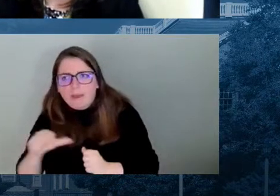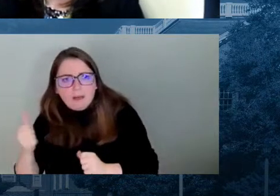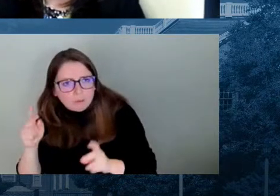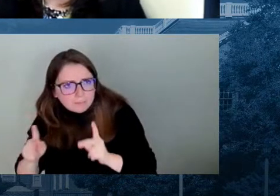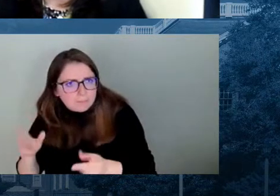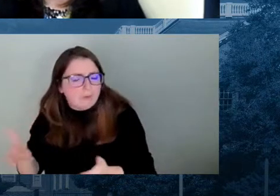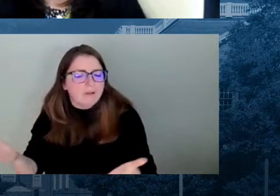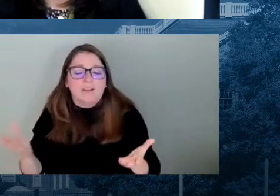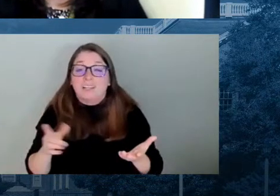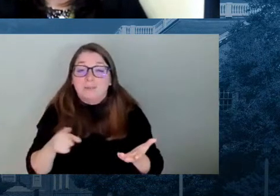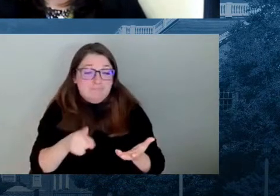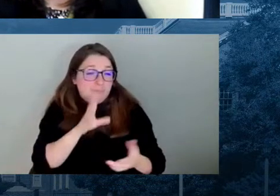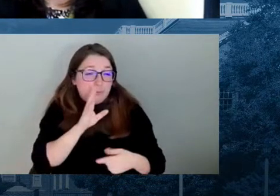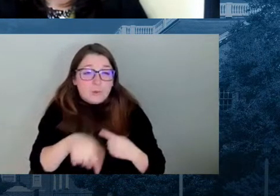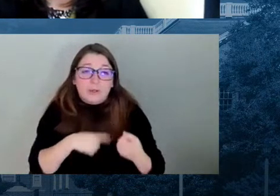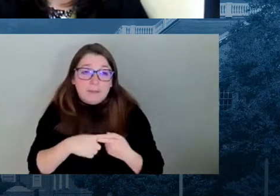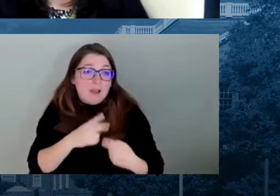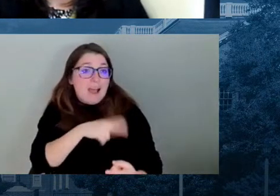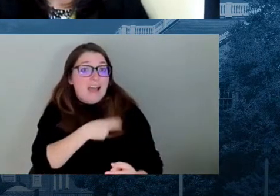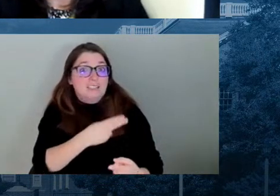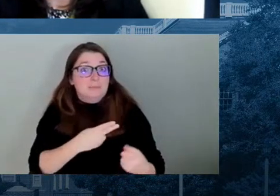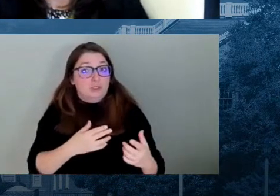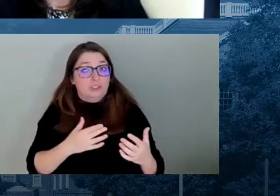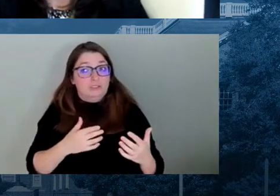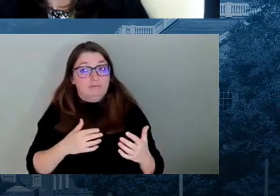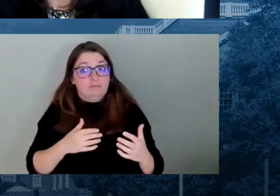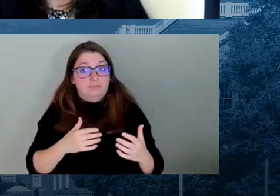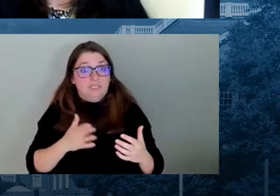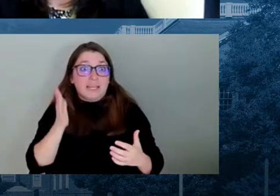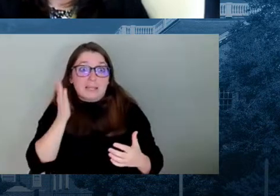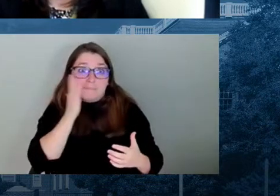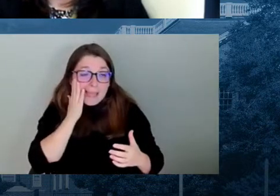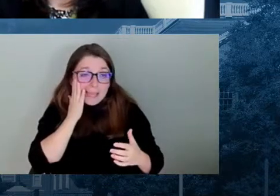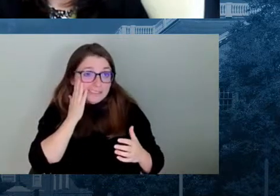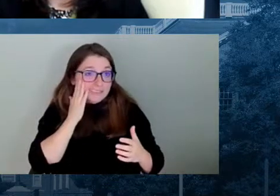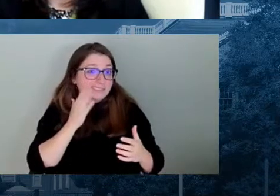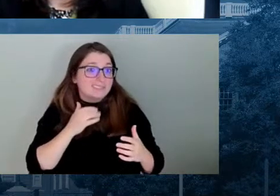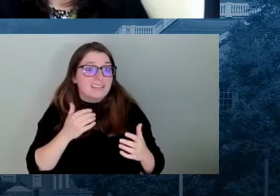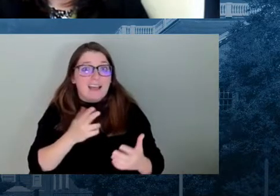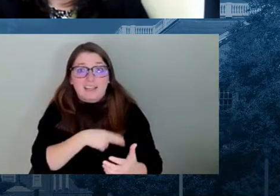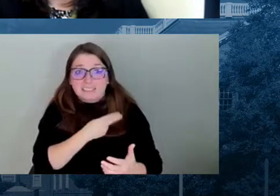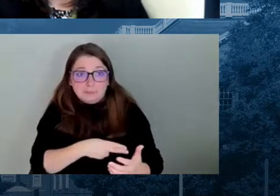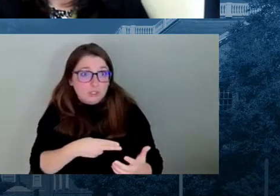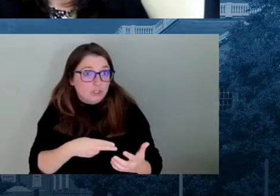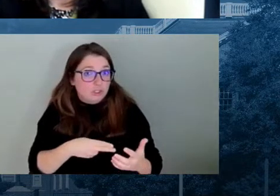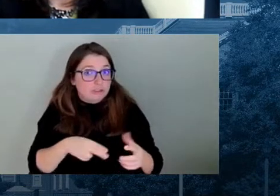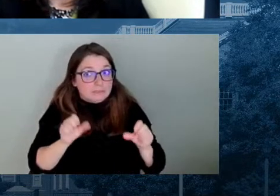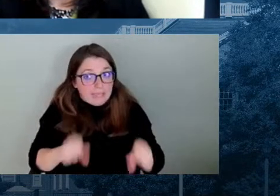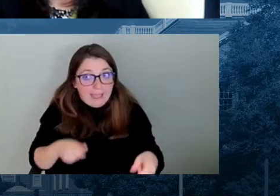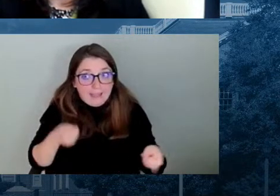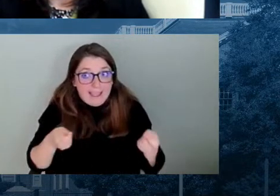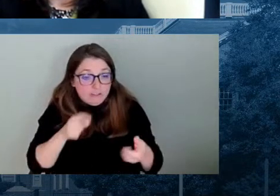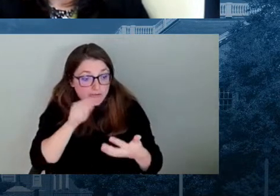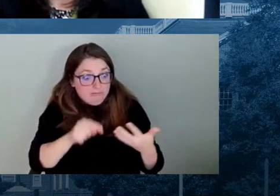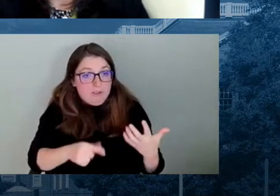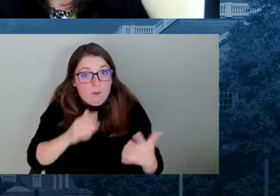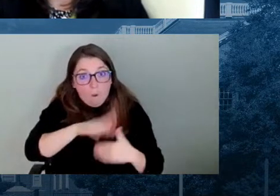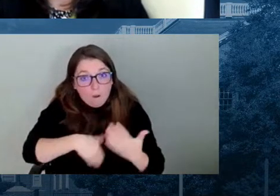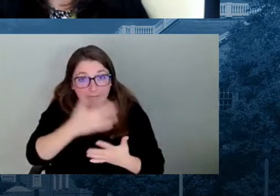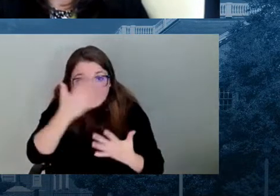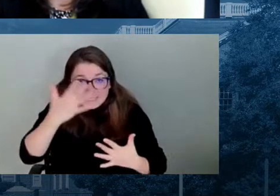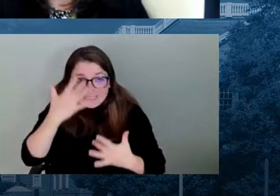capacity, more than anything comes down to that. So something that every sector is dealing with. It's not just